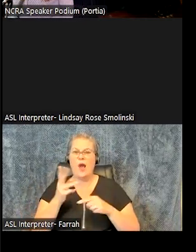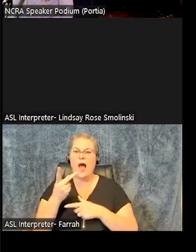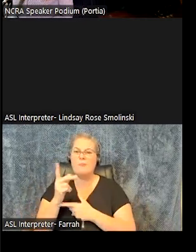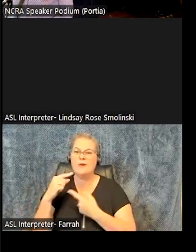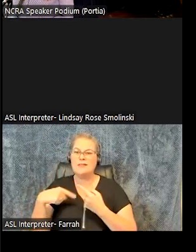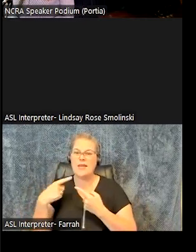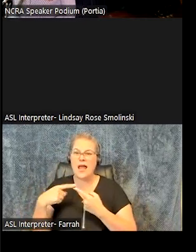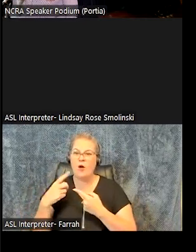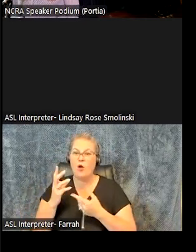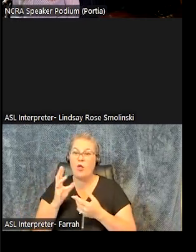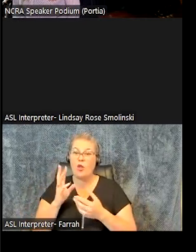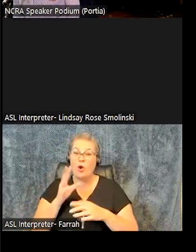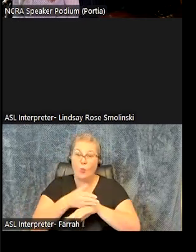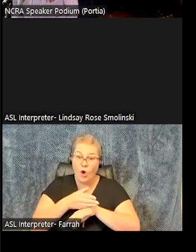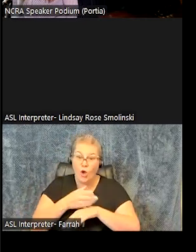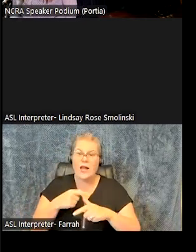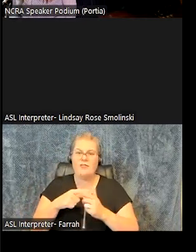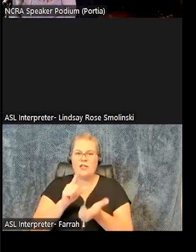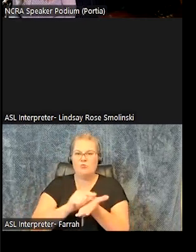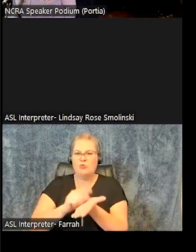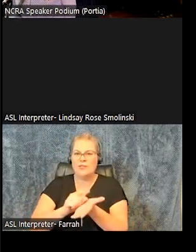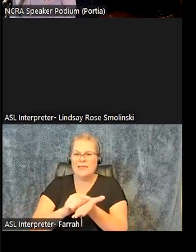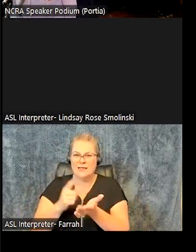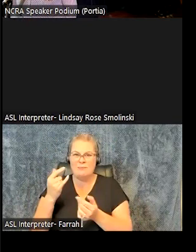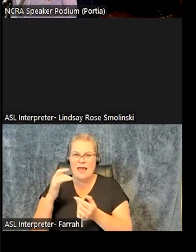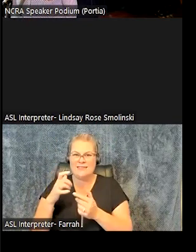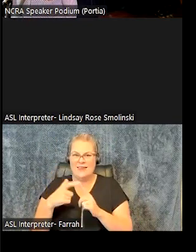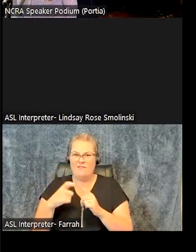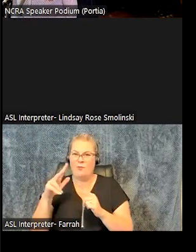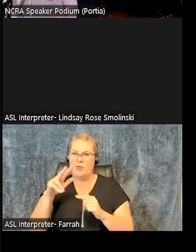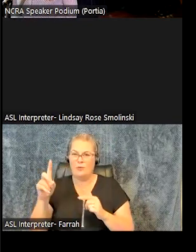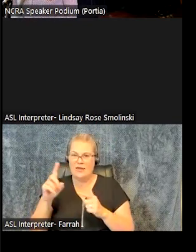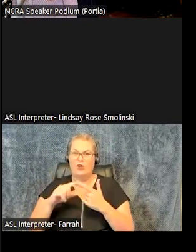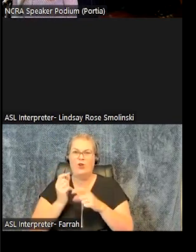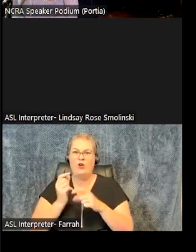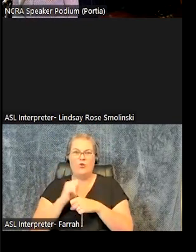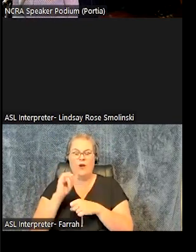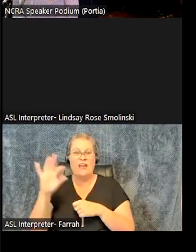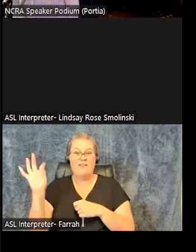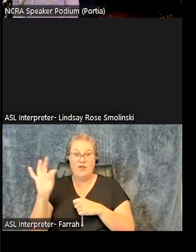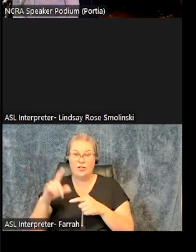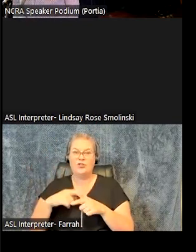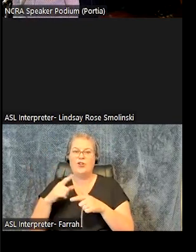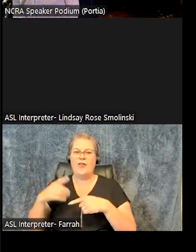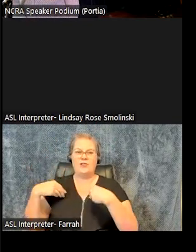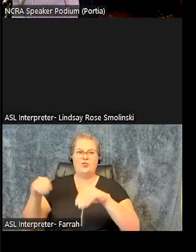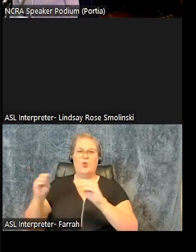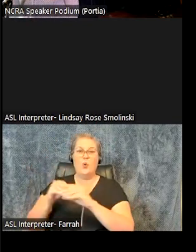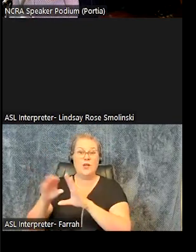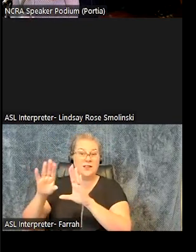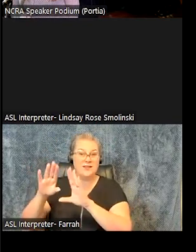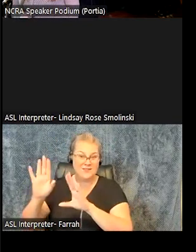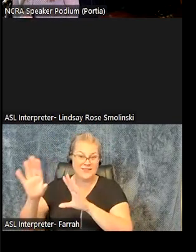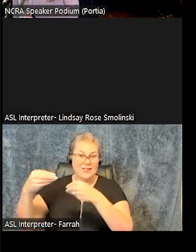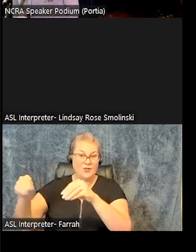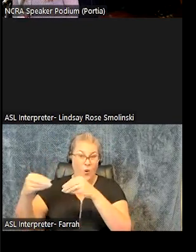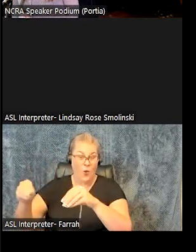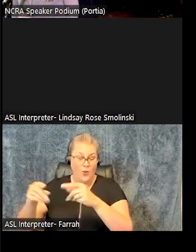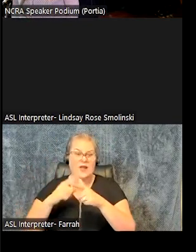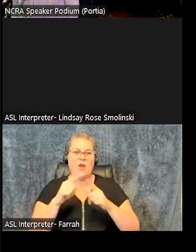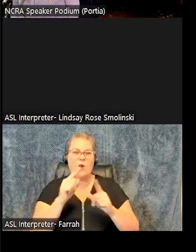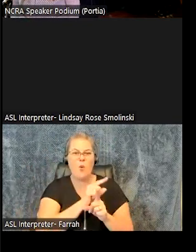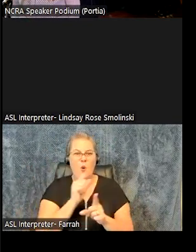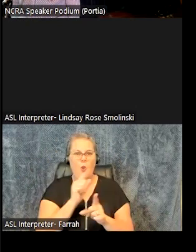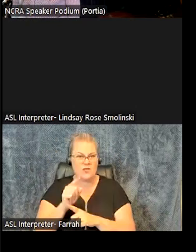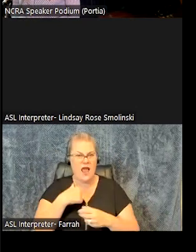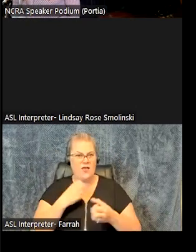the plastic from the 3D process to create this furniture that they then sold in their stores. They also took an opportunity to